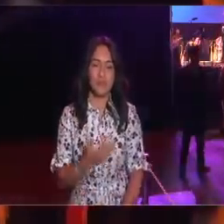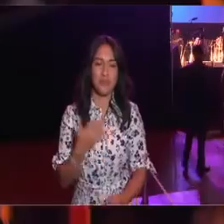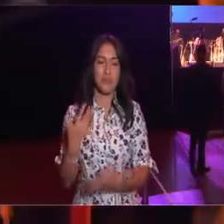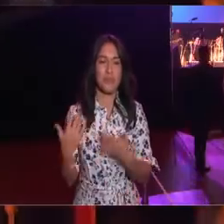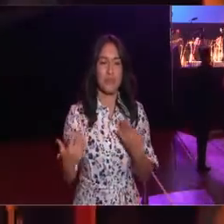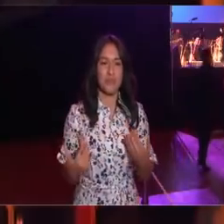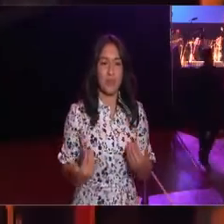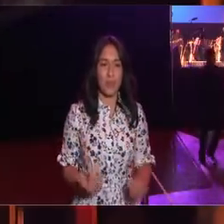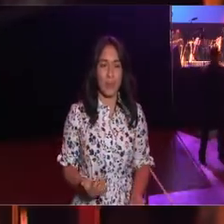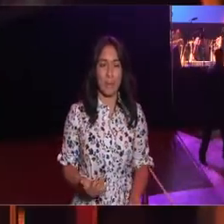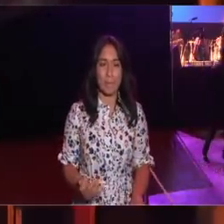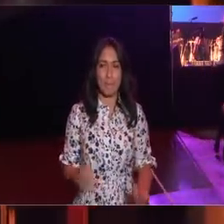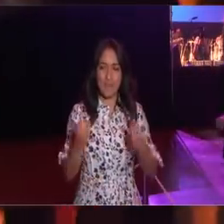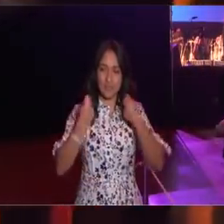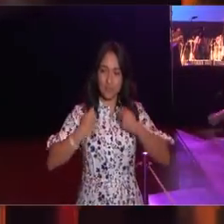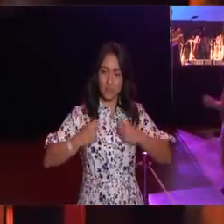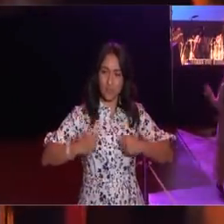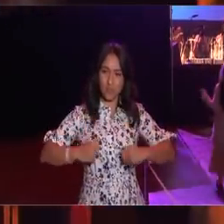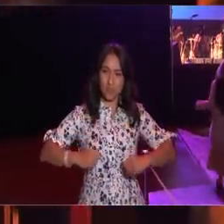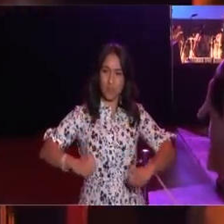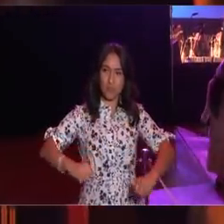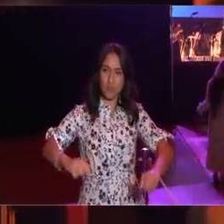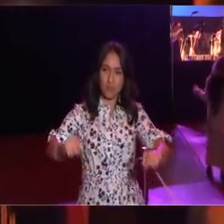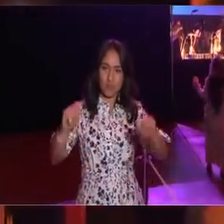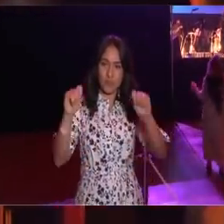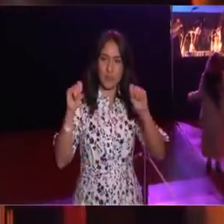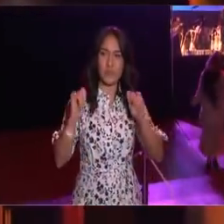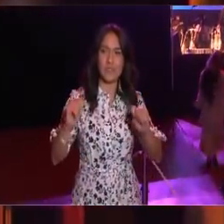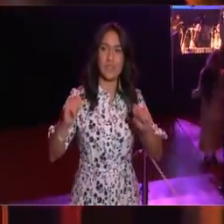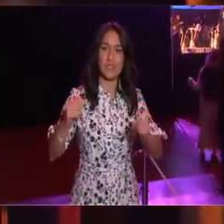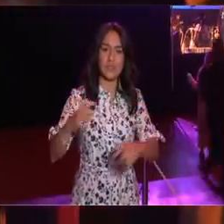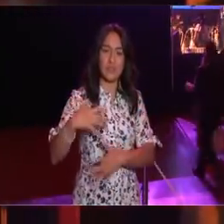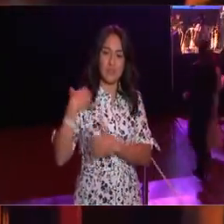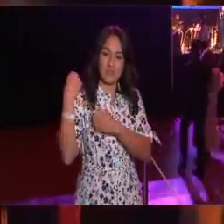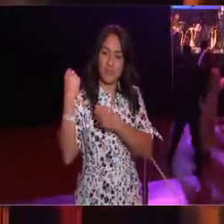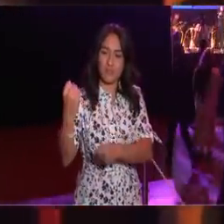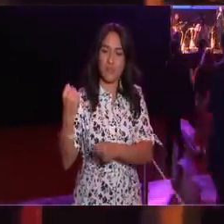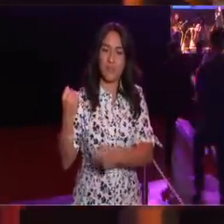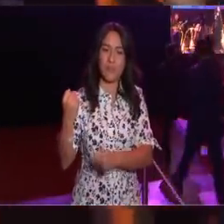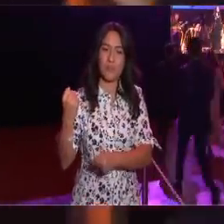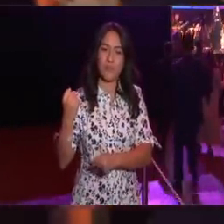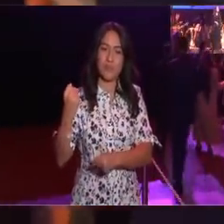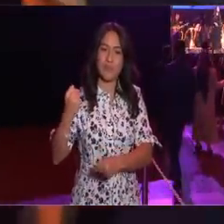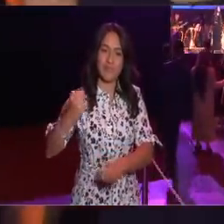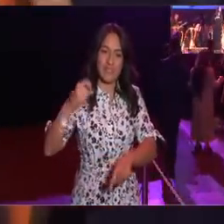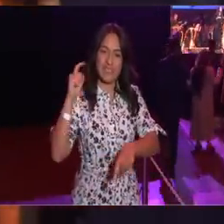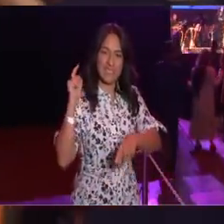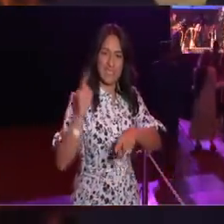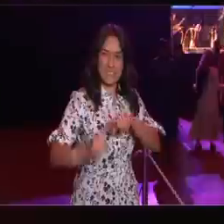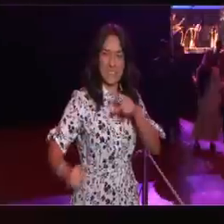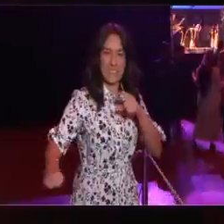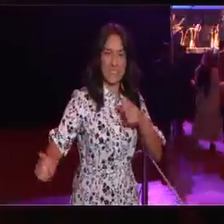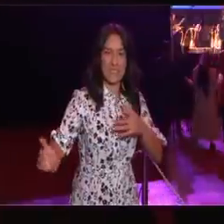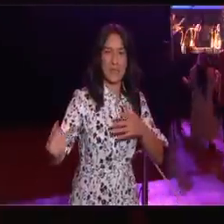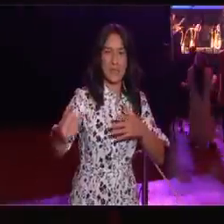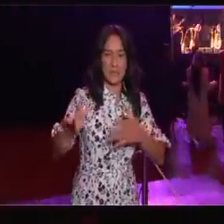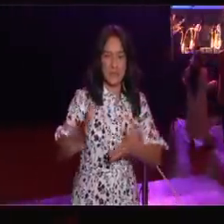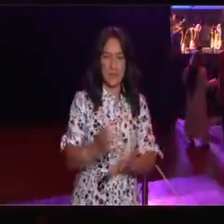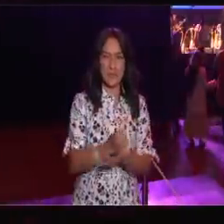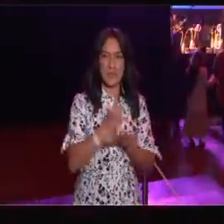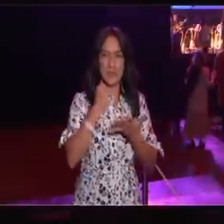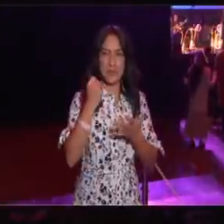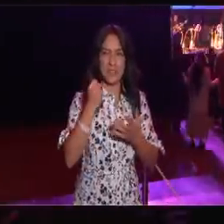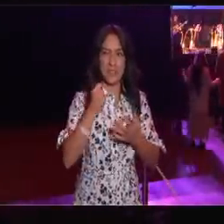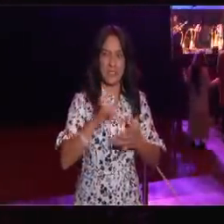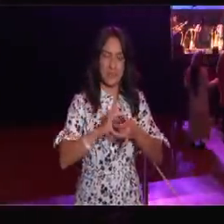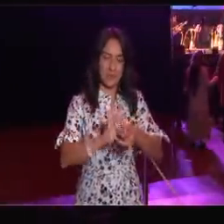And I tried with all my might, but I just can't win the fight. I'm slowly drifting,